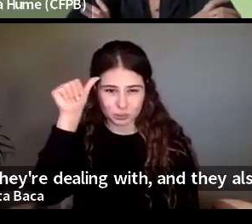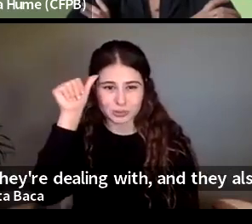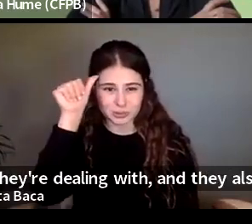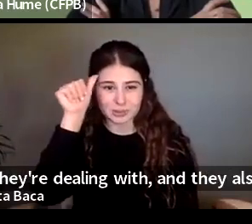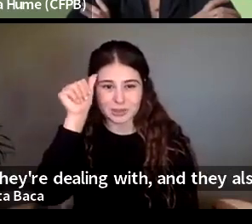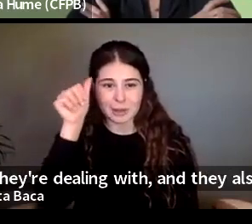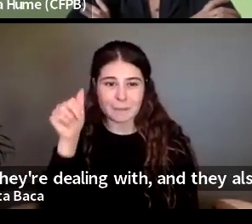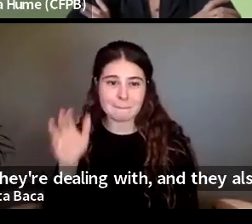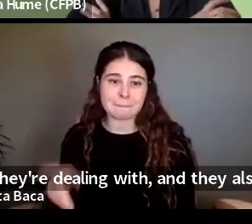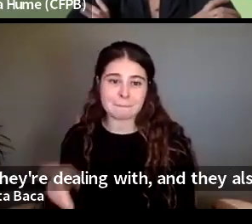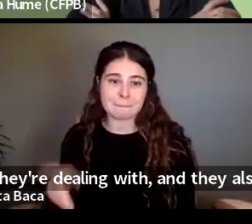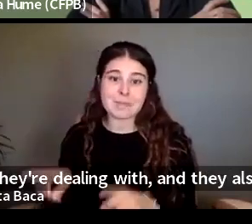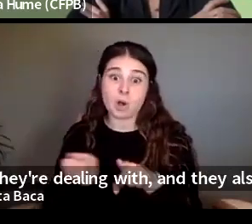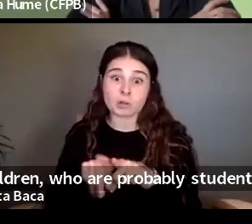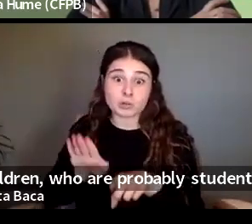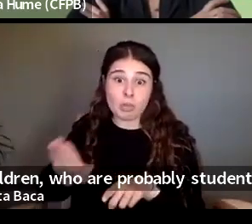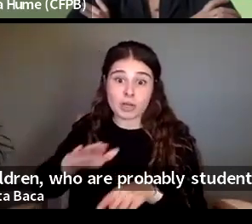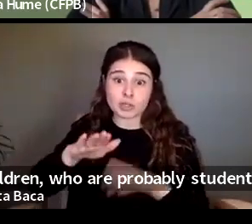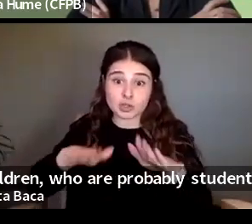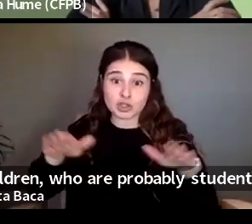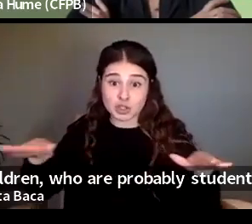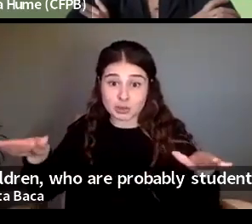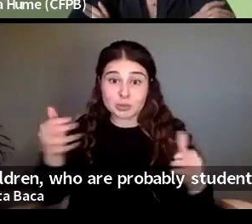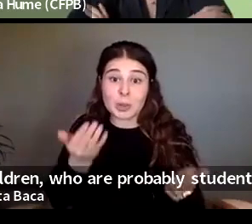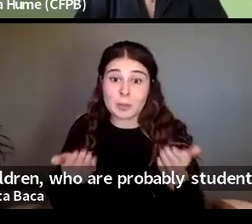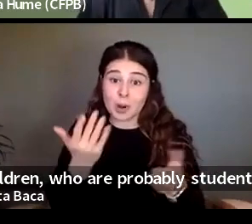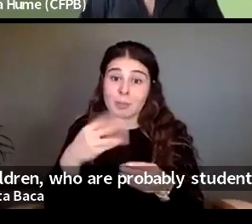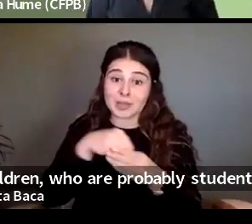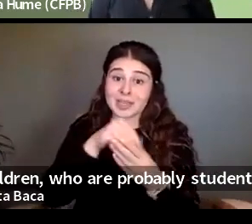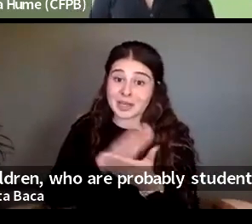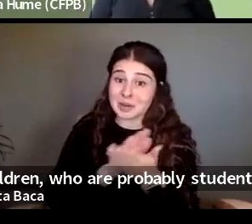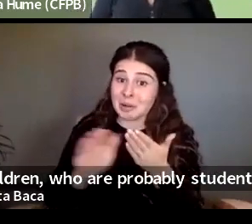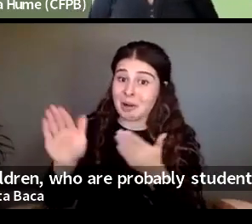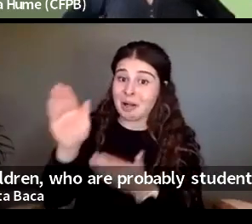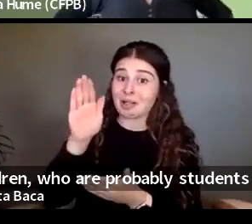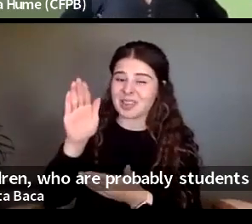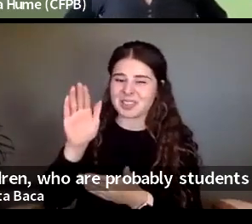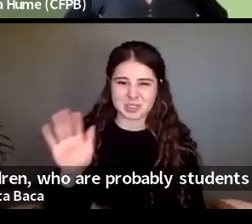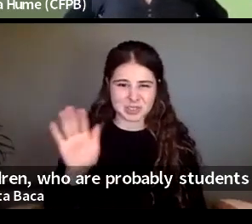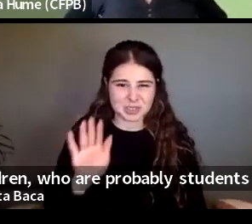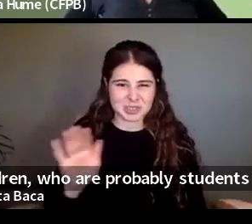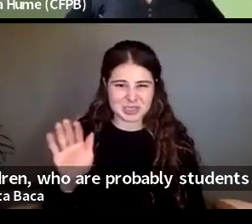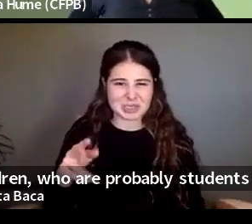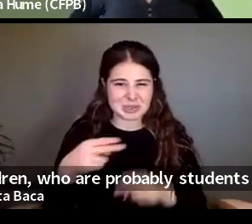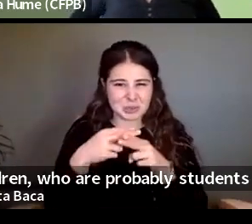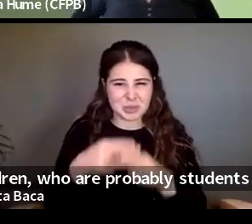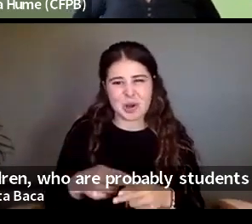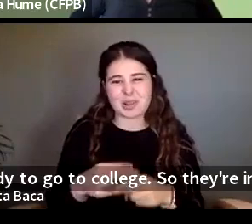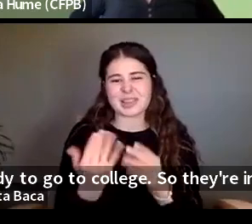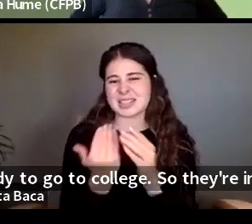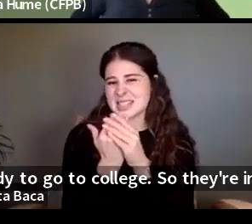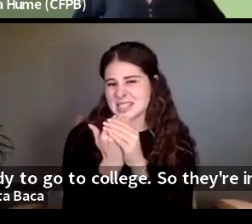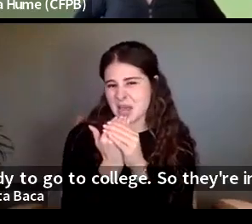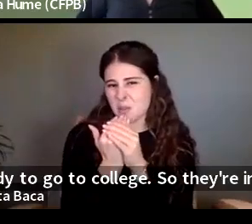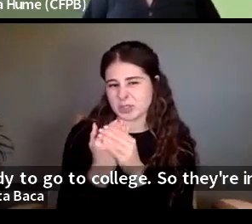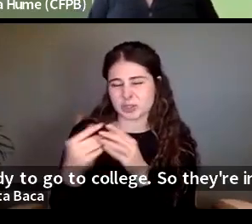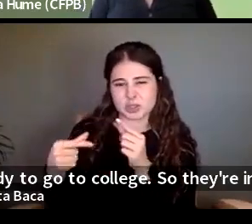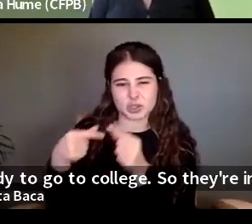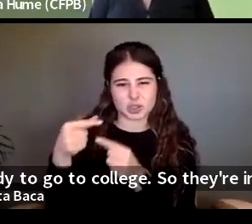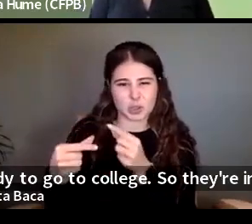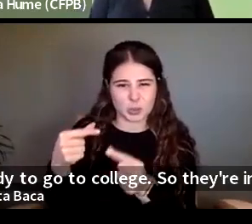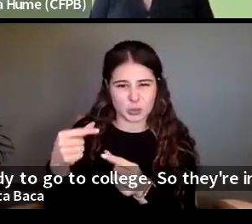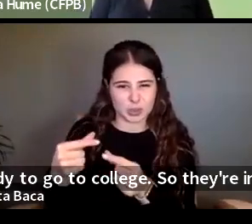probably students in college or getting ready to go to college. So they're in this sandwich generation where they do